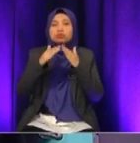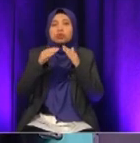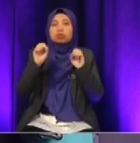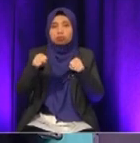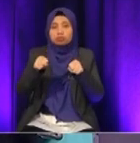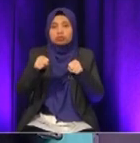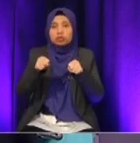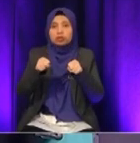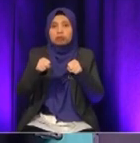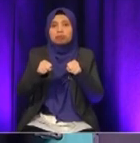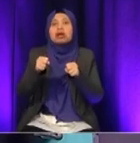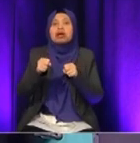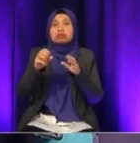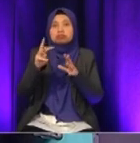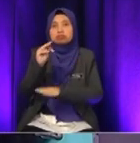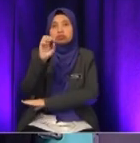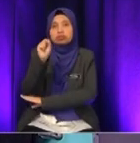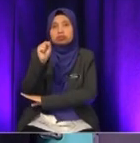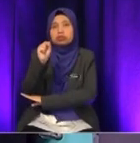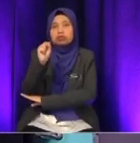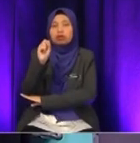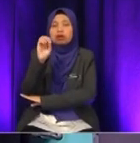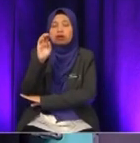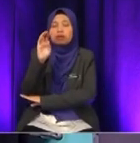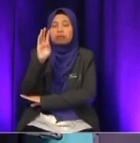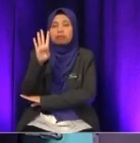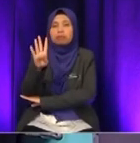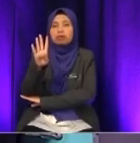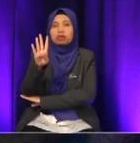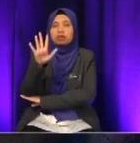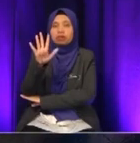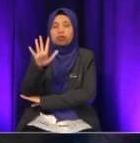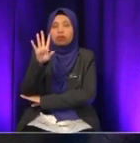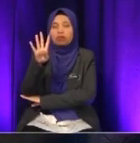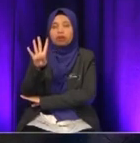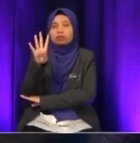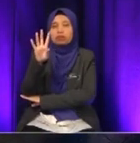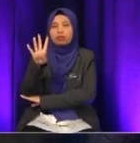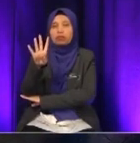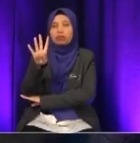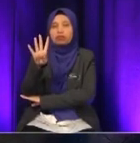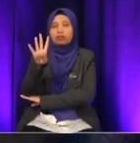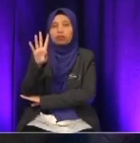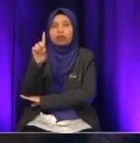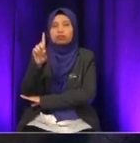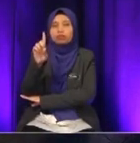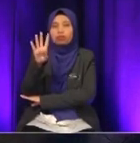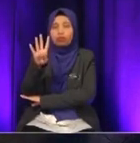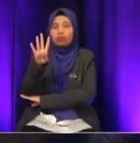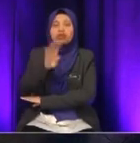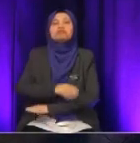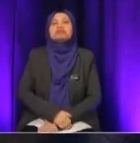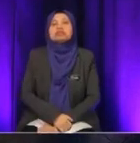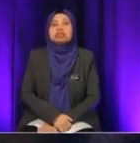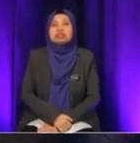Download B1 Plus, page 154. All right. So, people at home, you can also take note and have a better understanding about